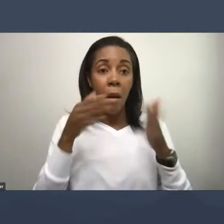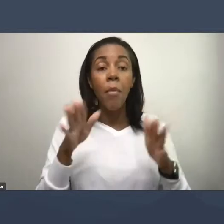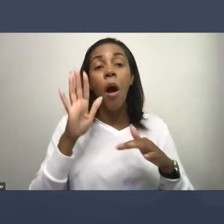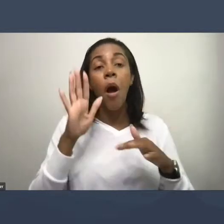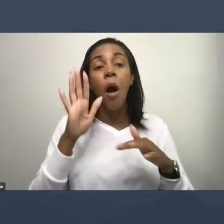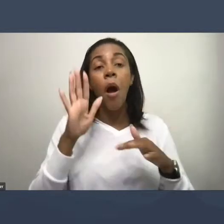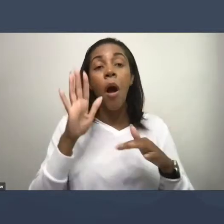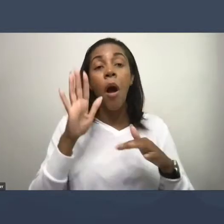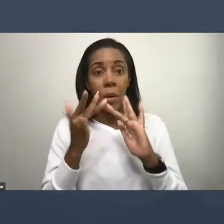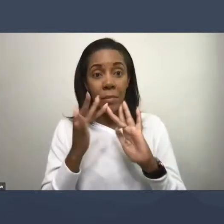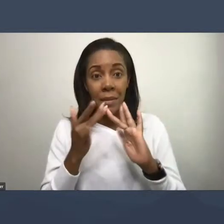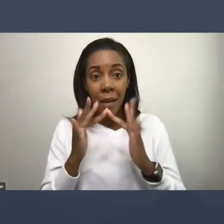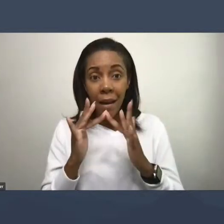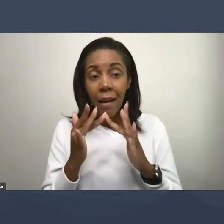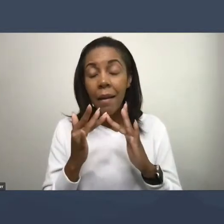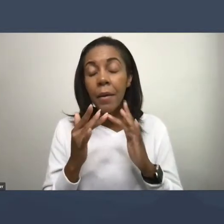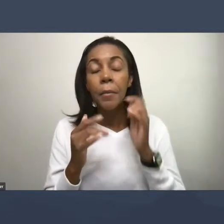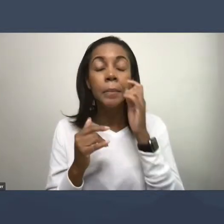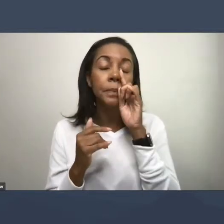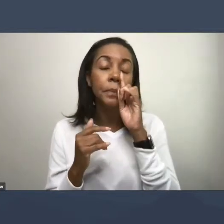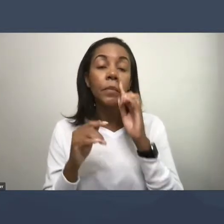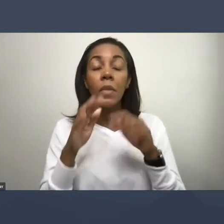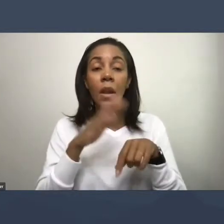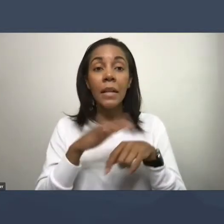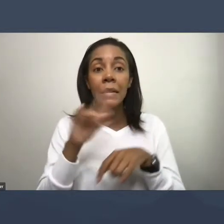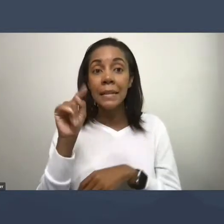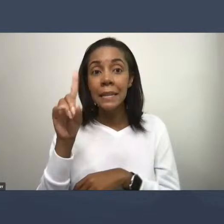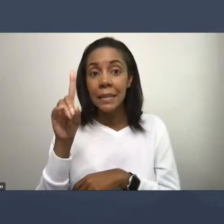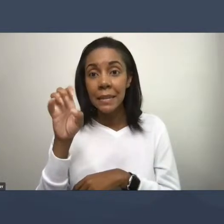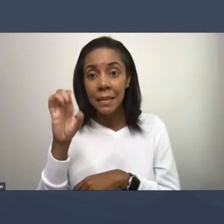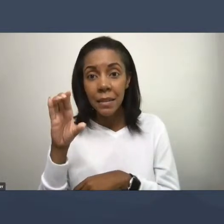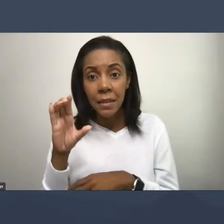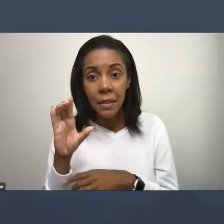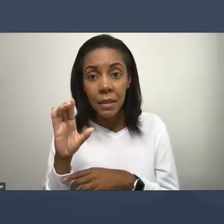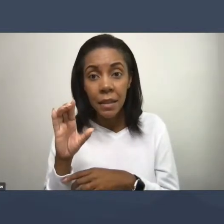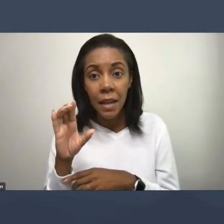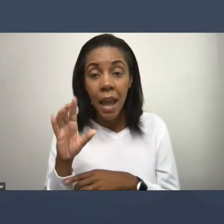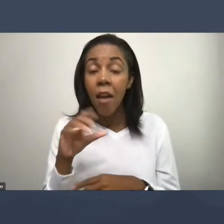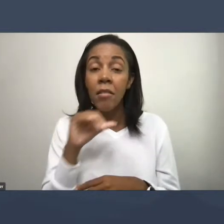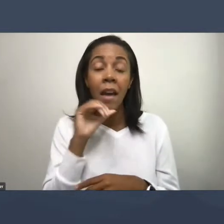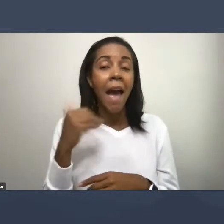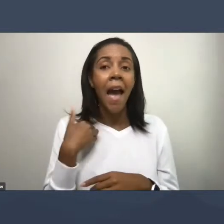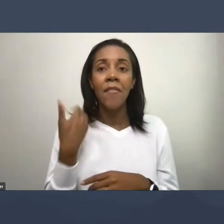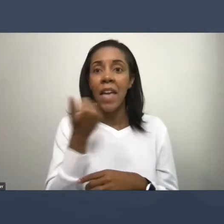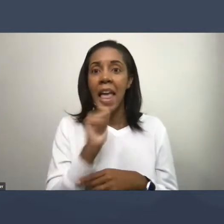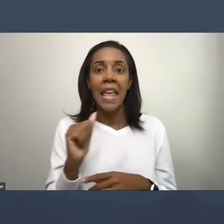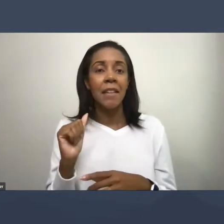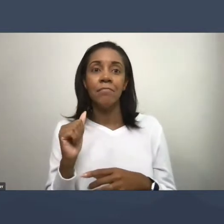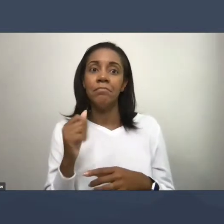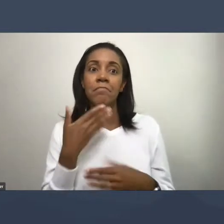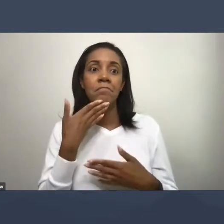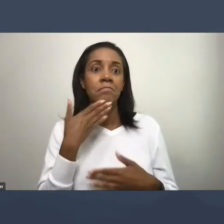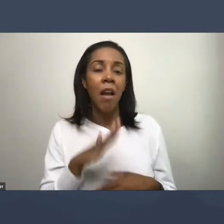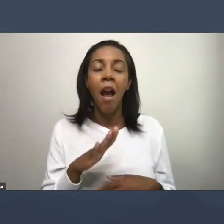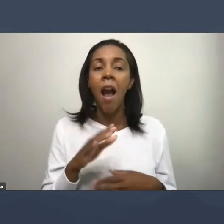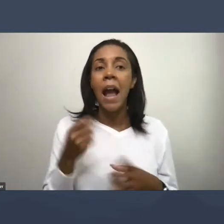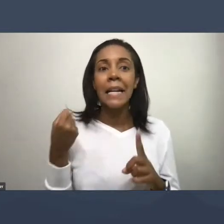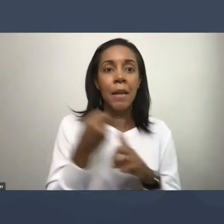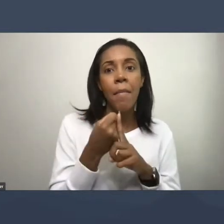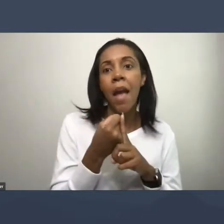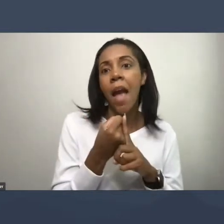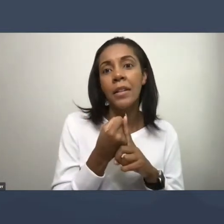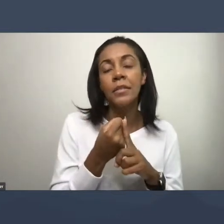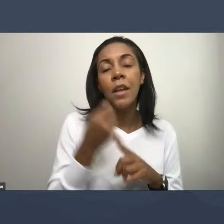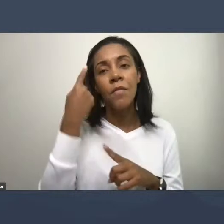from TDEC, and all no adverse impact to the Memphis aquifer from activities